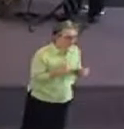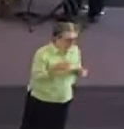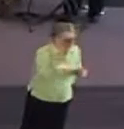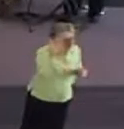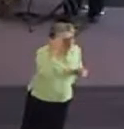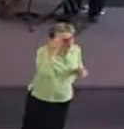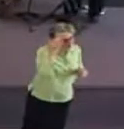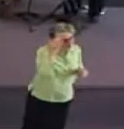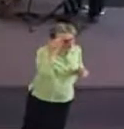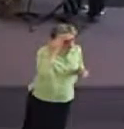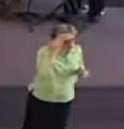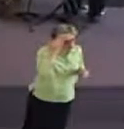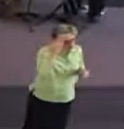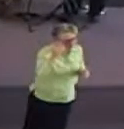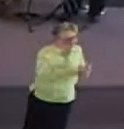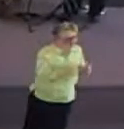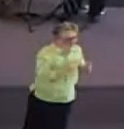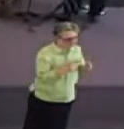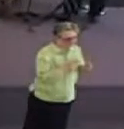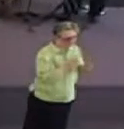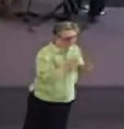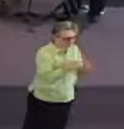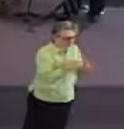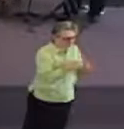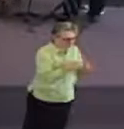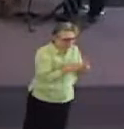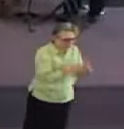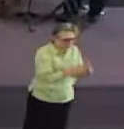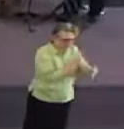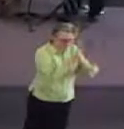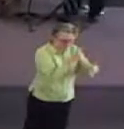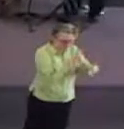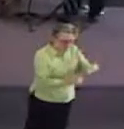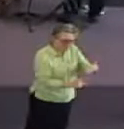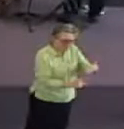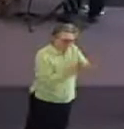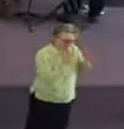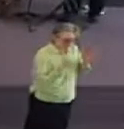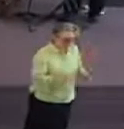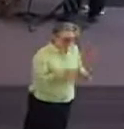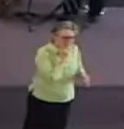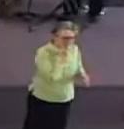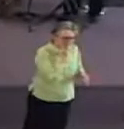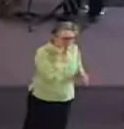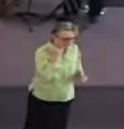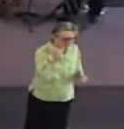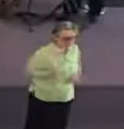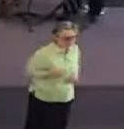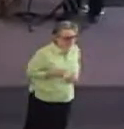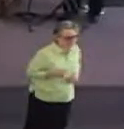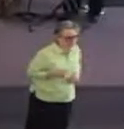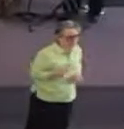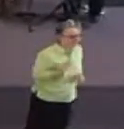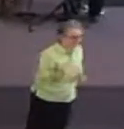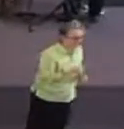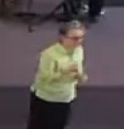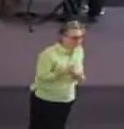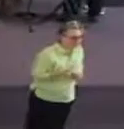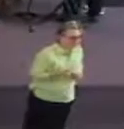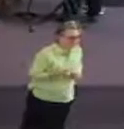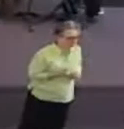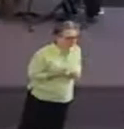Israel. And I just like to say that we need to compel the city of St. Joseph, to the church, to